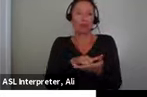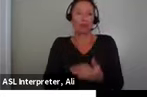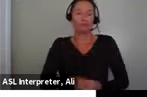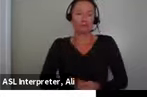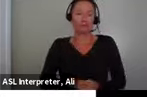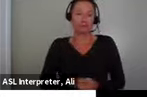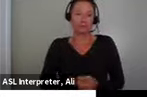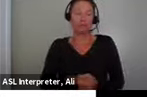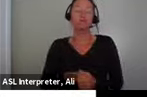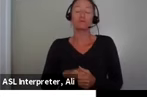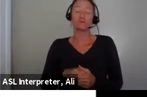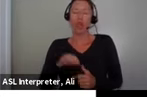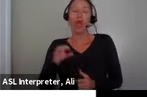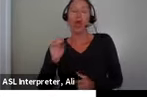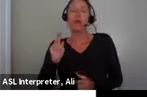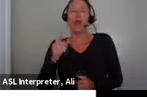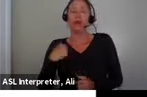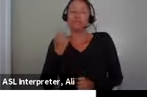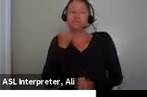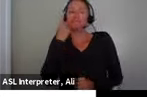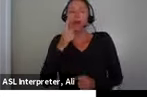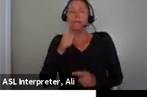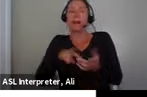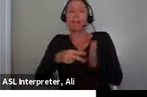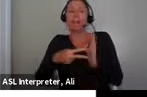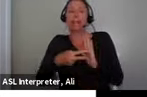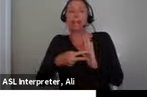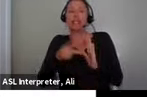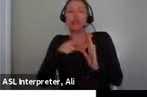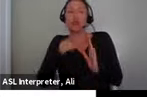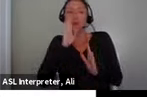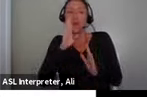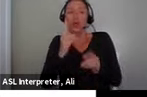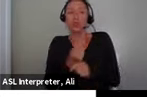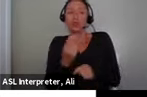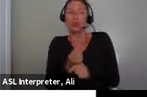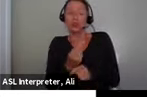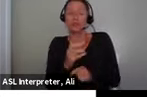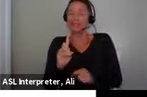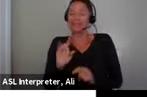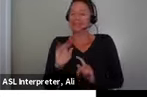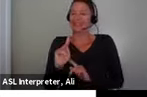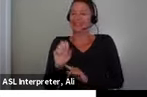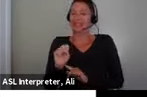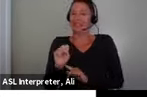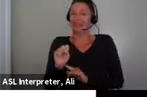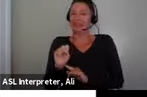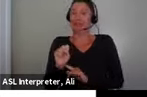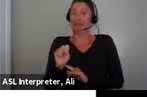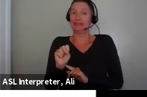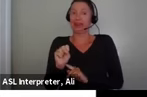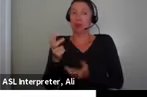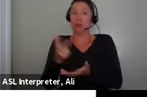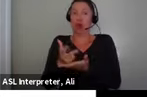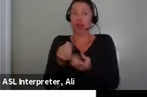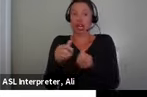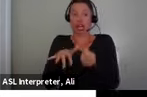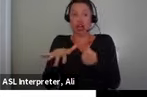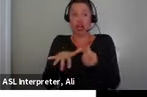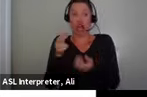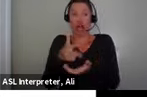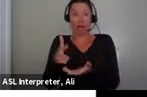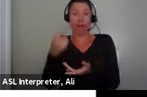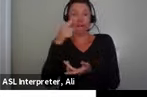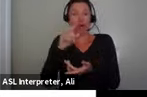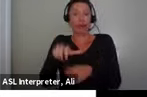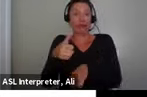I understand that, but that means then that you are going to be using Dick's Sporting Goods parking lot for your